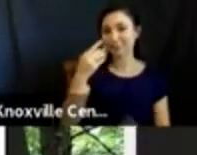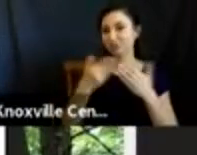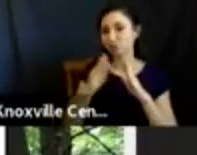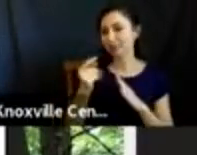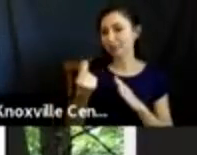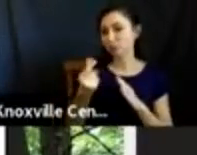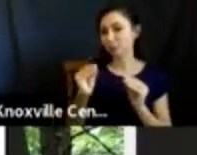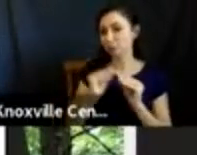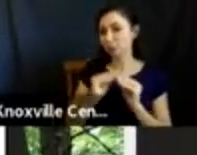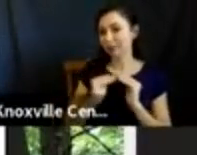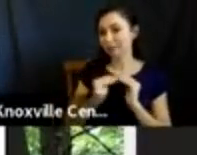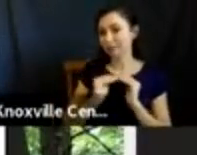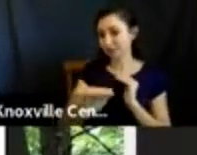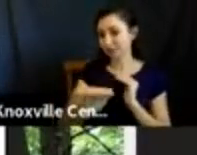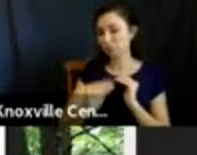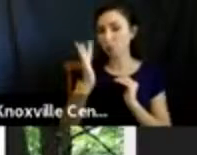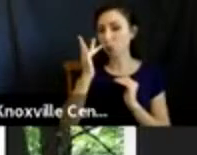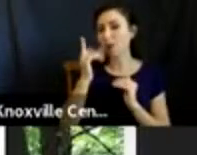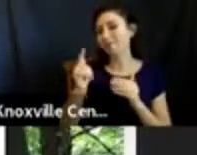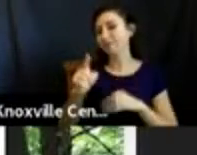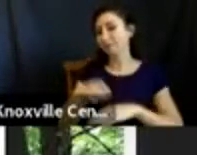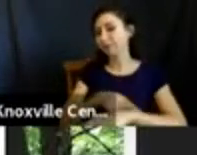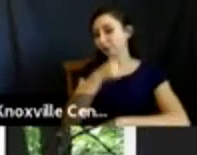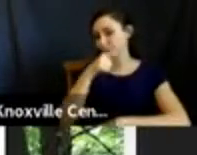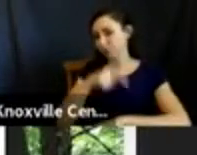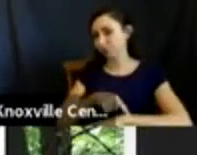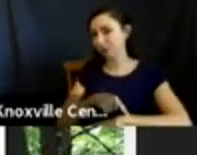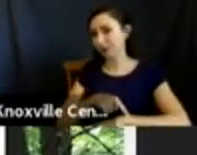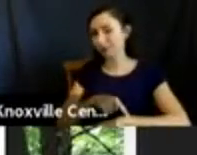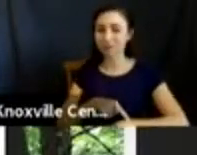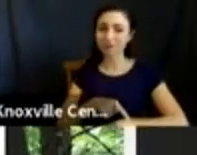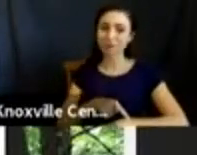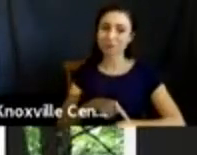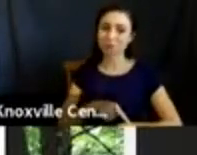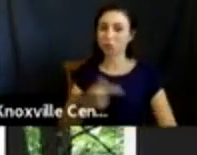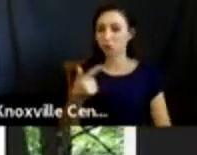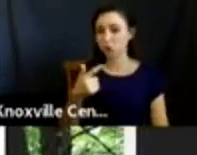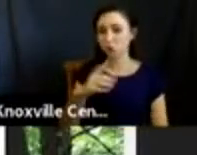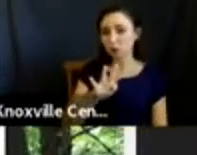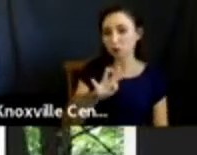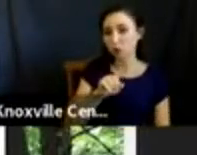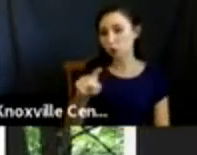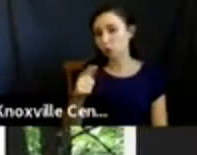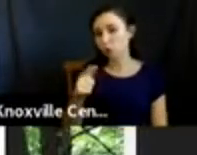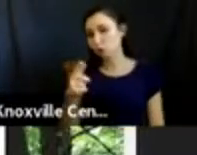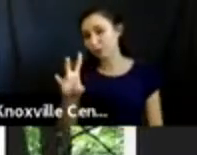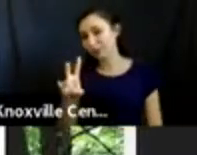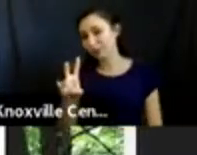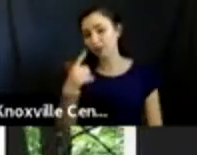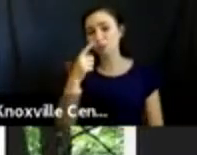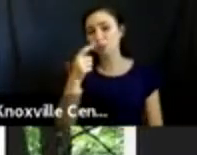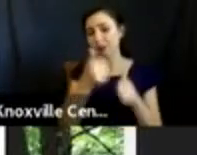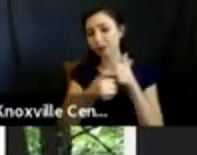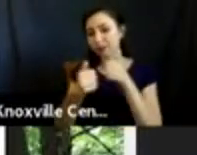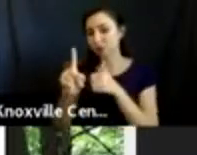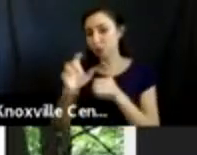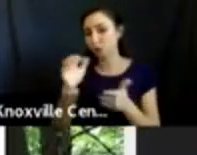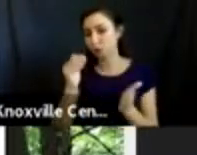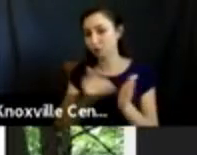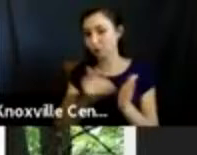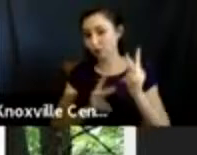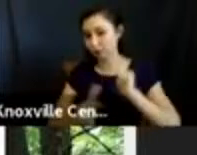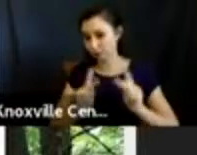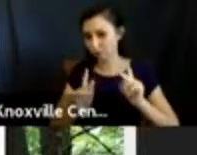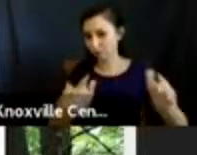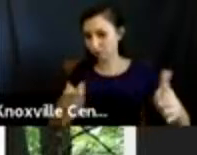little more stable because it's a longer period of time. So we're 24 to 27 cases per 100,000. I